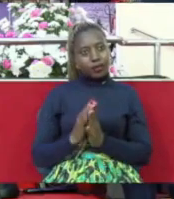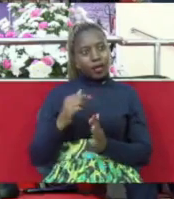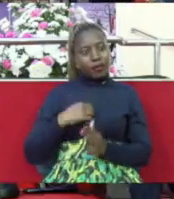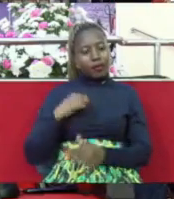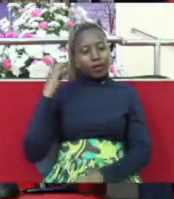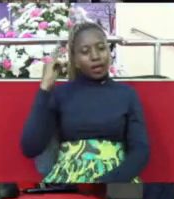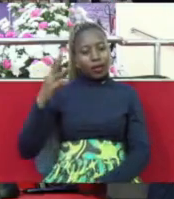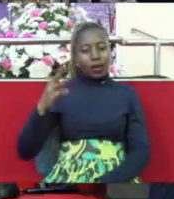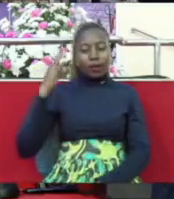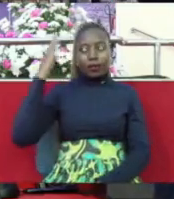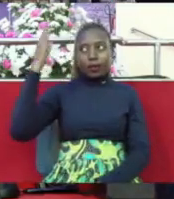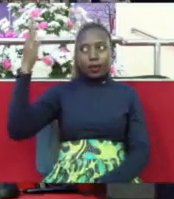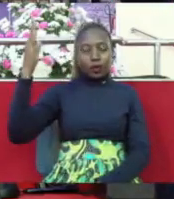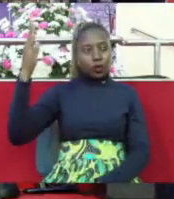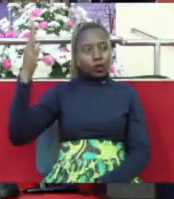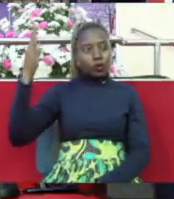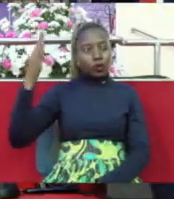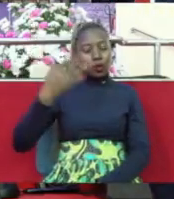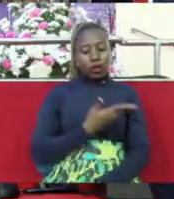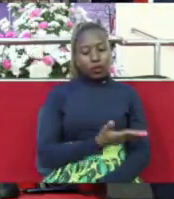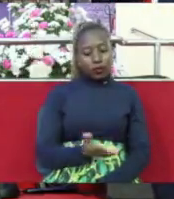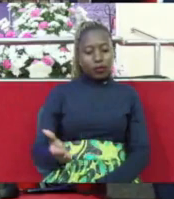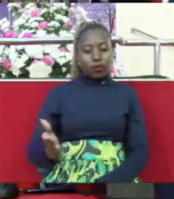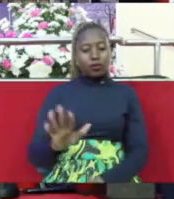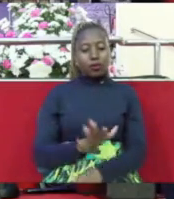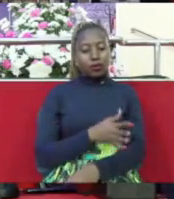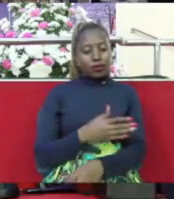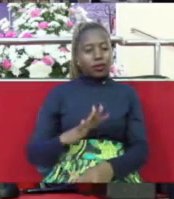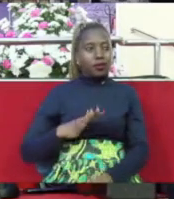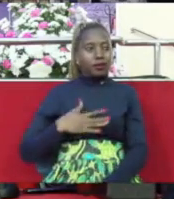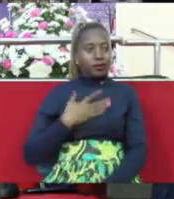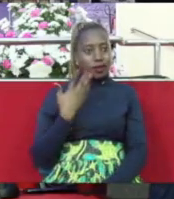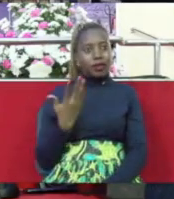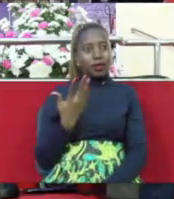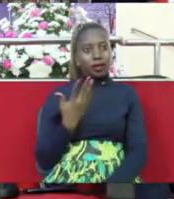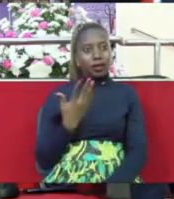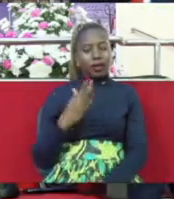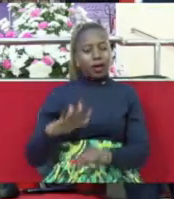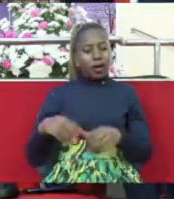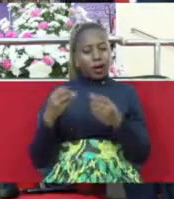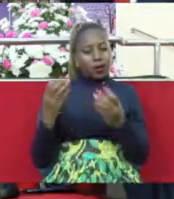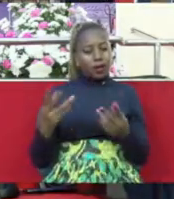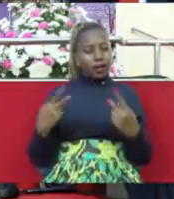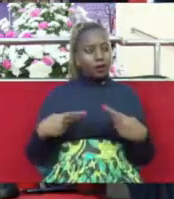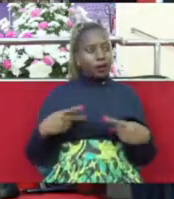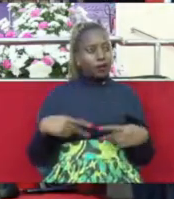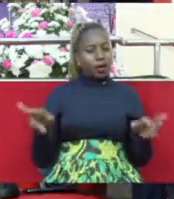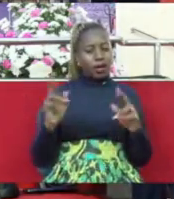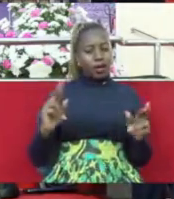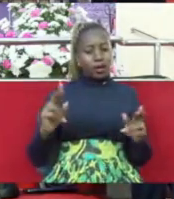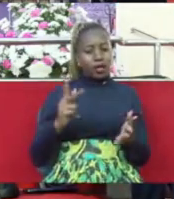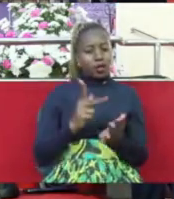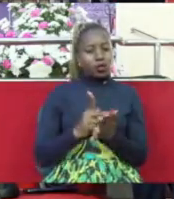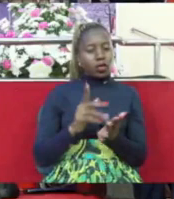my melody. Nitakuweka mbele ya sauti zangu za uimbaji. How many of us here are willing to put him in front of our businesses? Wangapi hawa wako